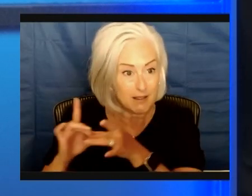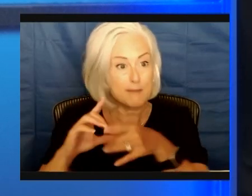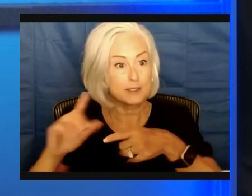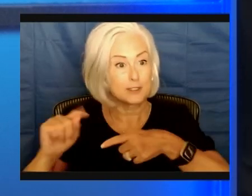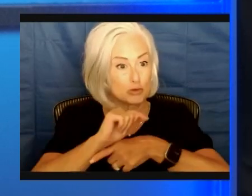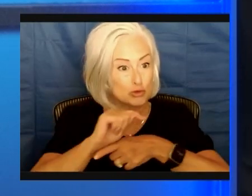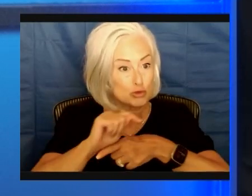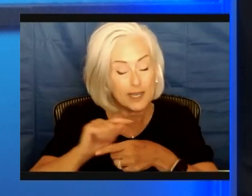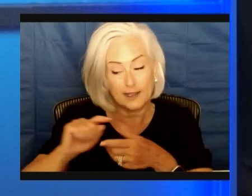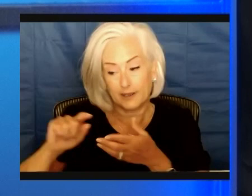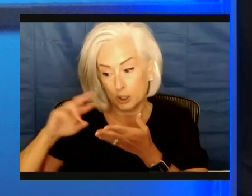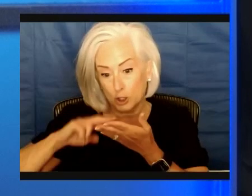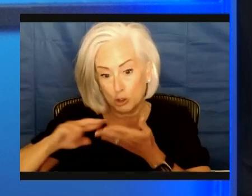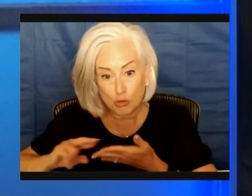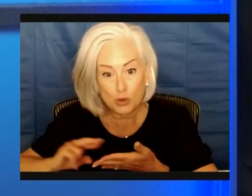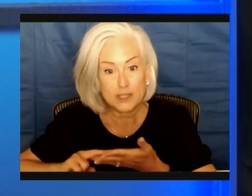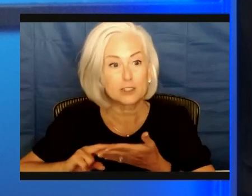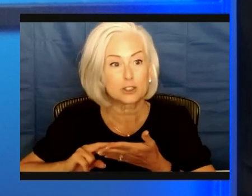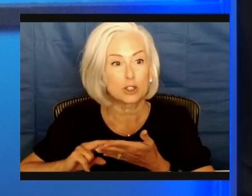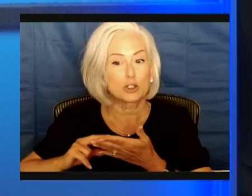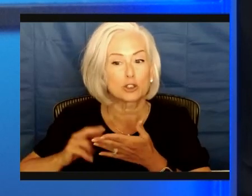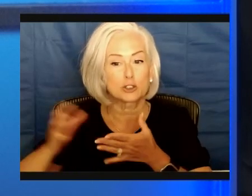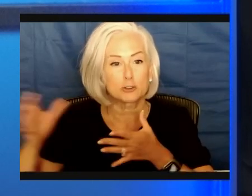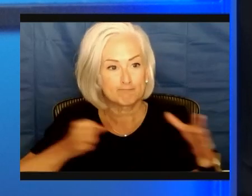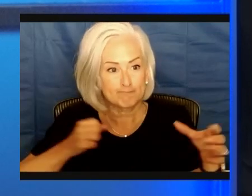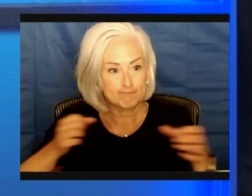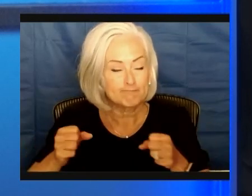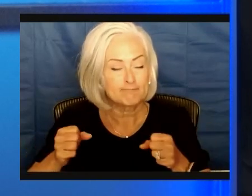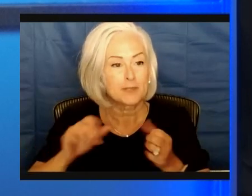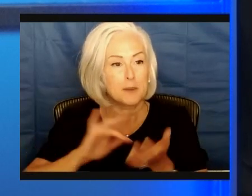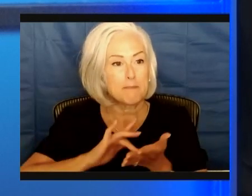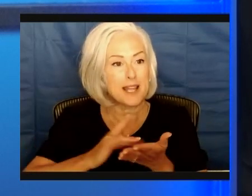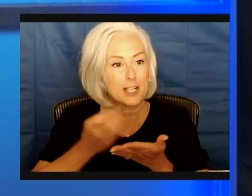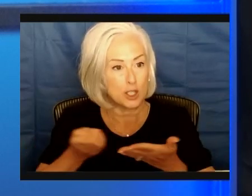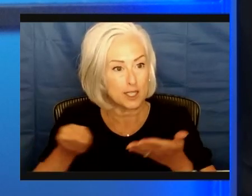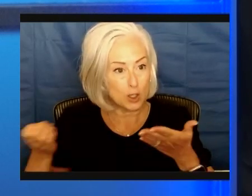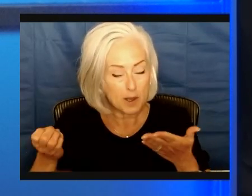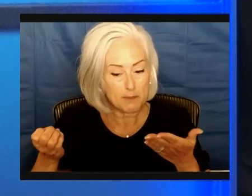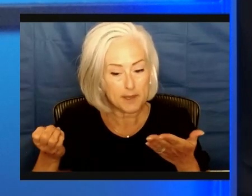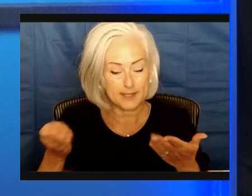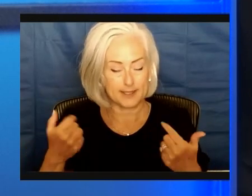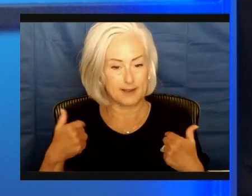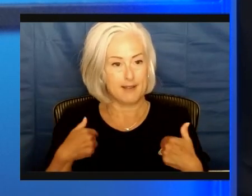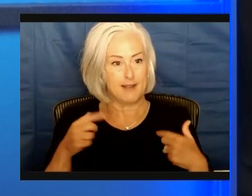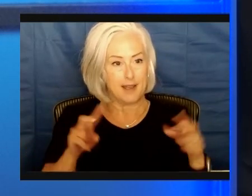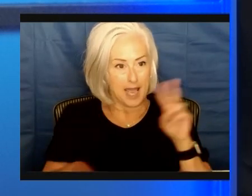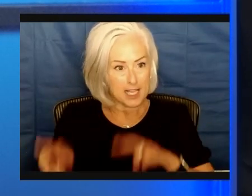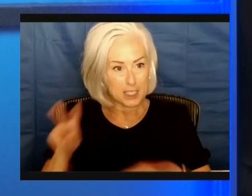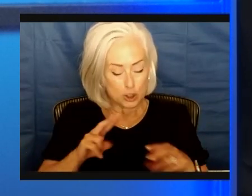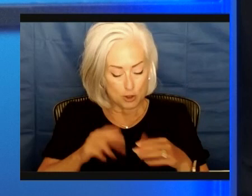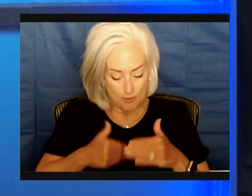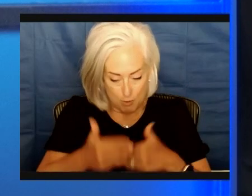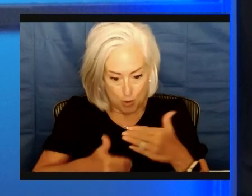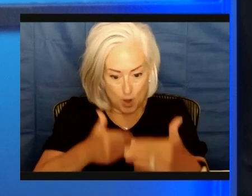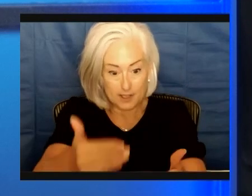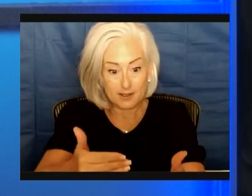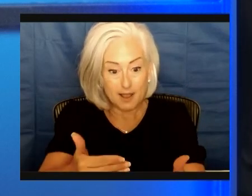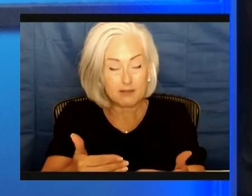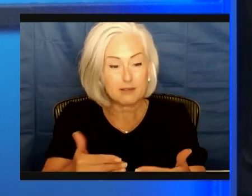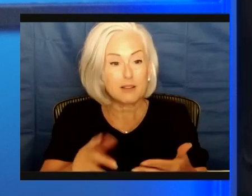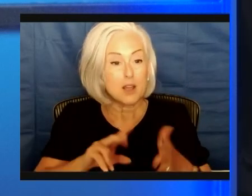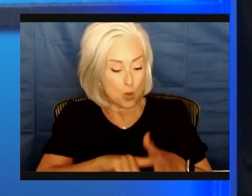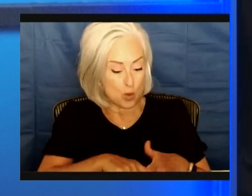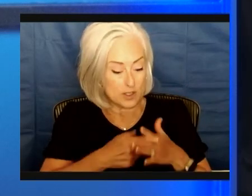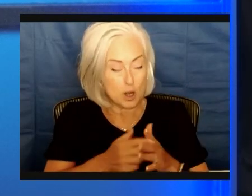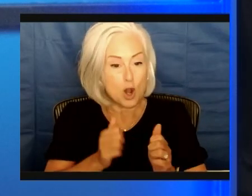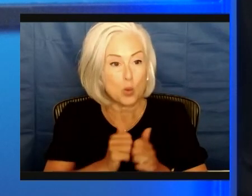acquisition of medical equipment, I was able to just observe this process that we developed where we could take a hospital in a low to